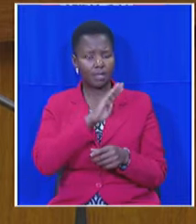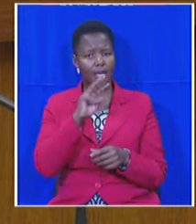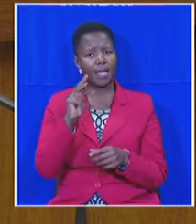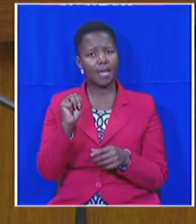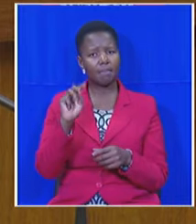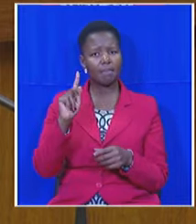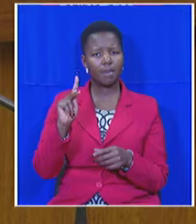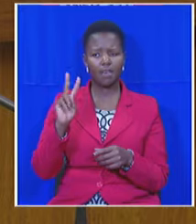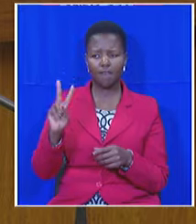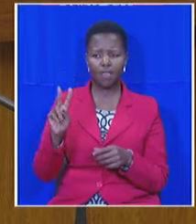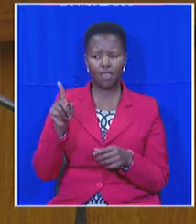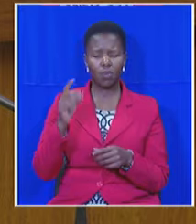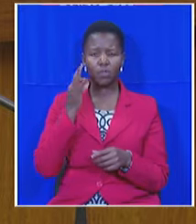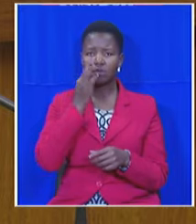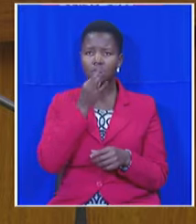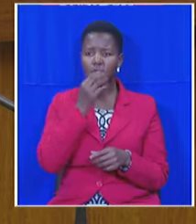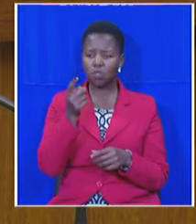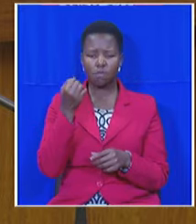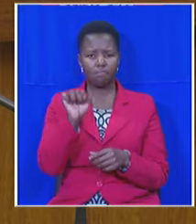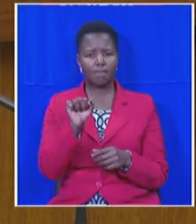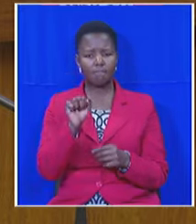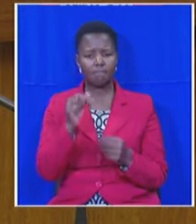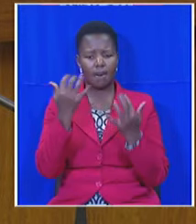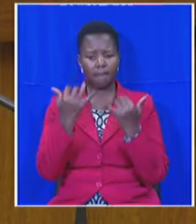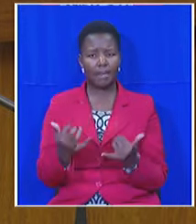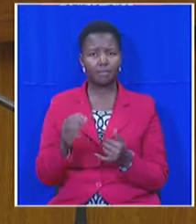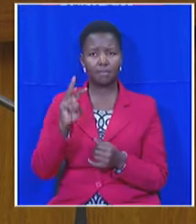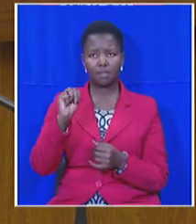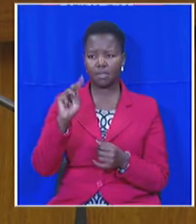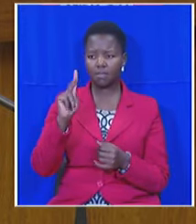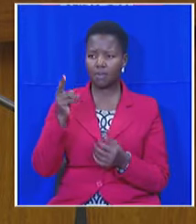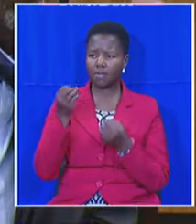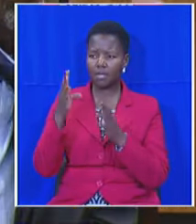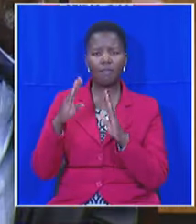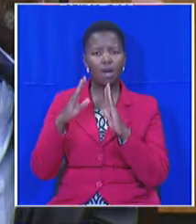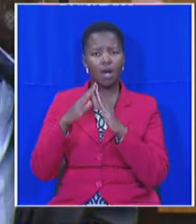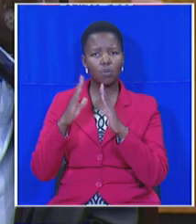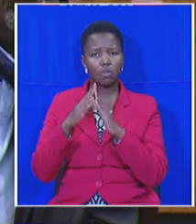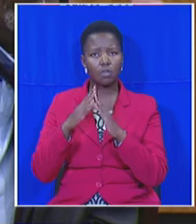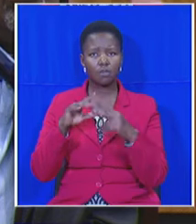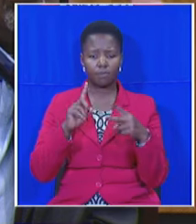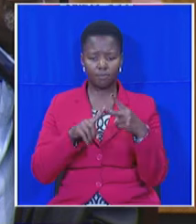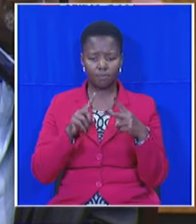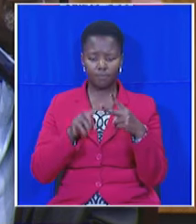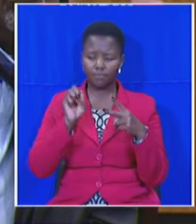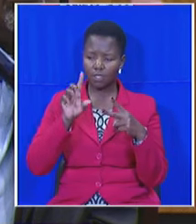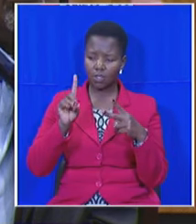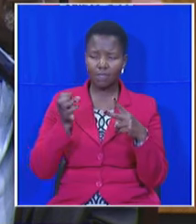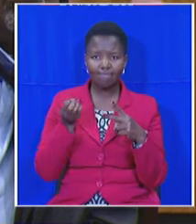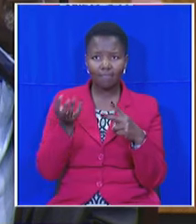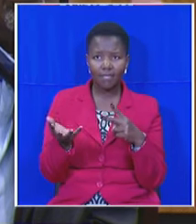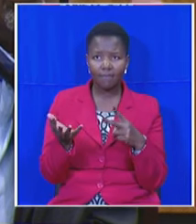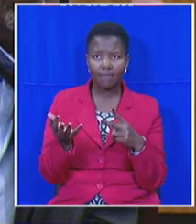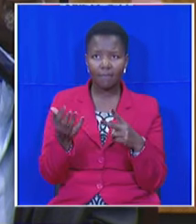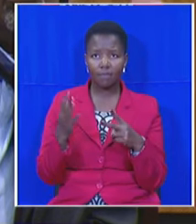veterans and say you reject a budget that must give them houses, that must give them education, and